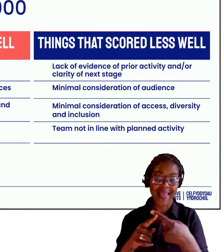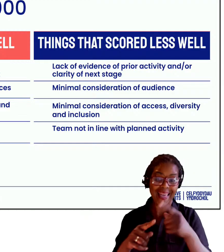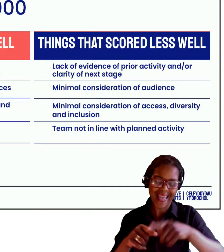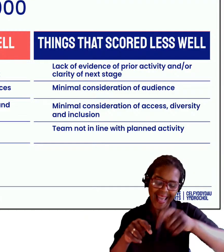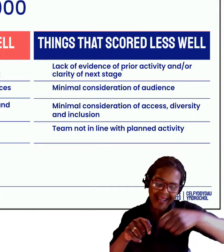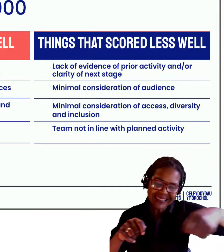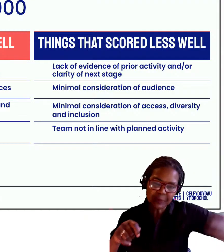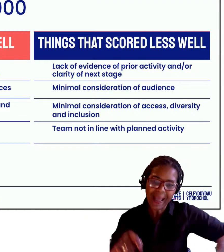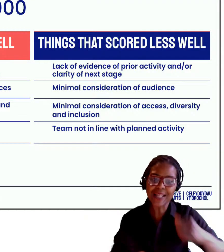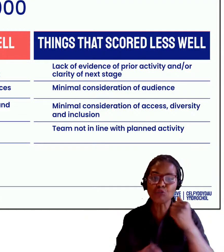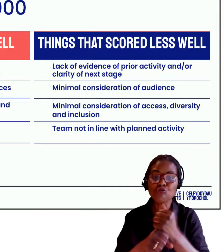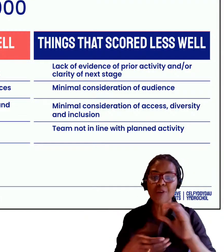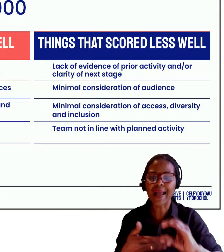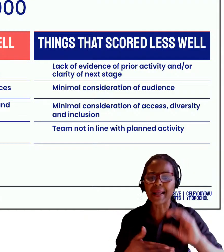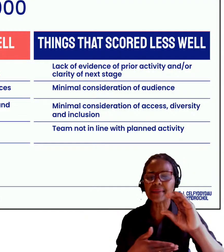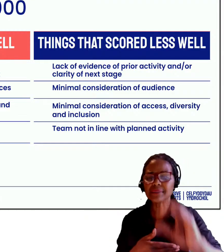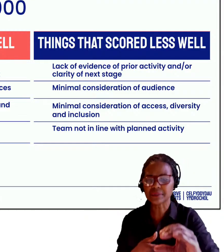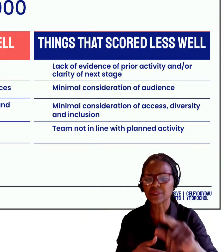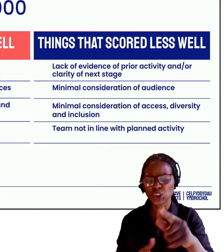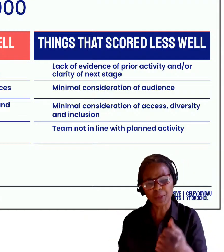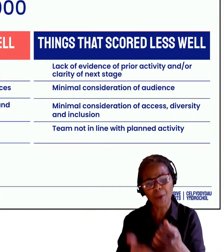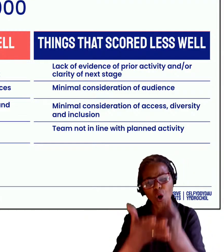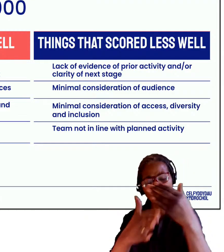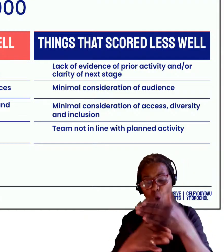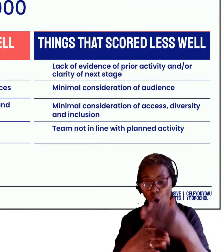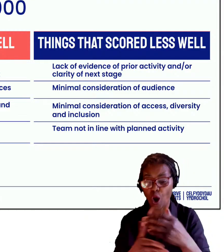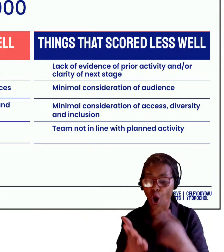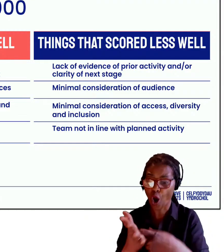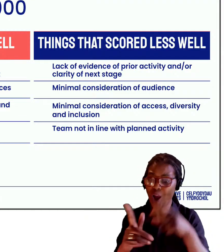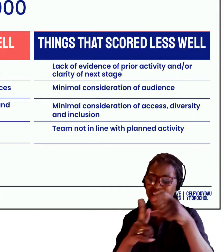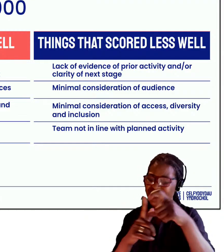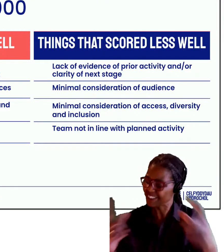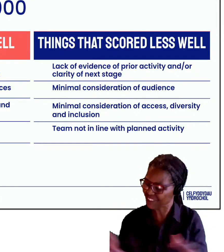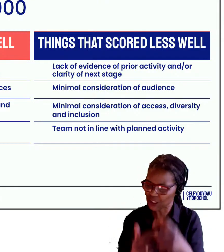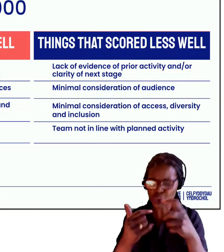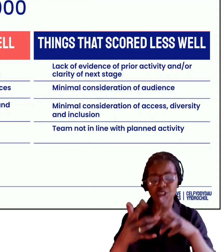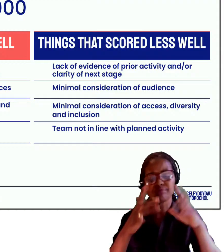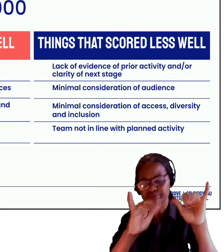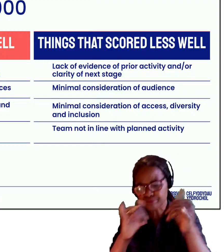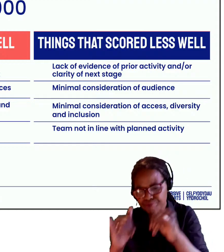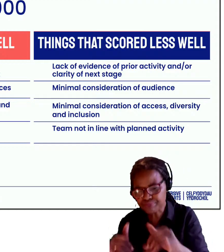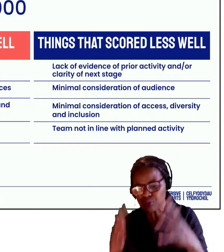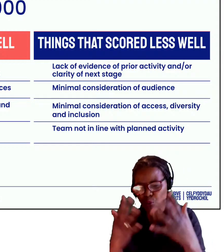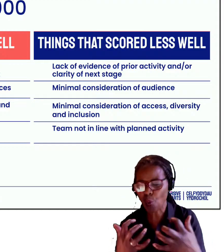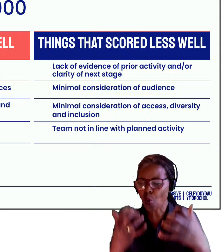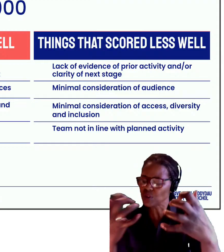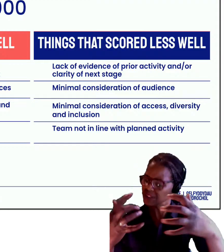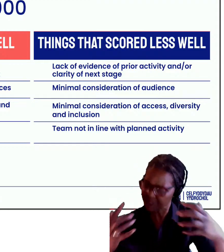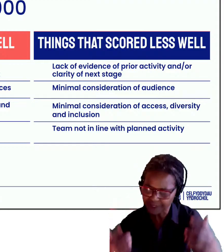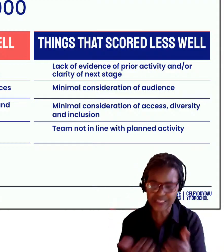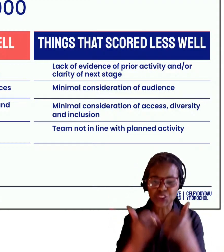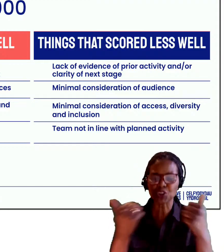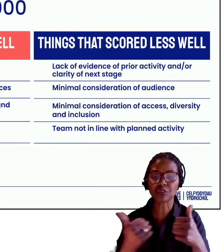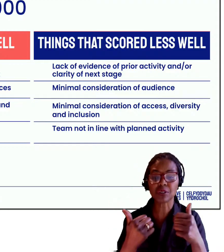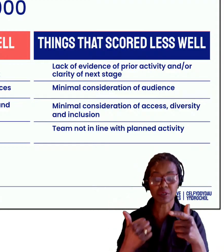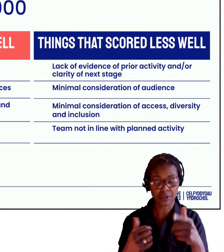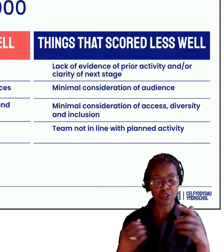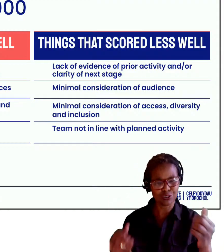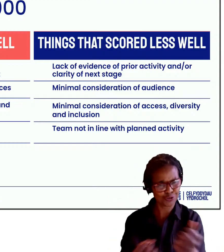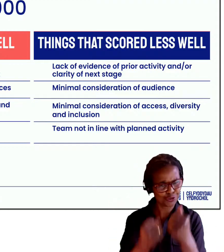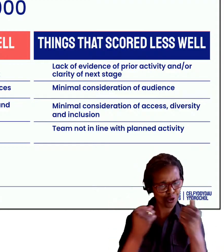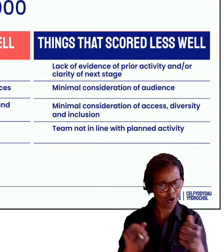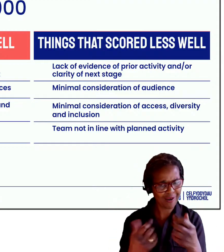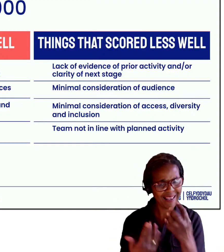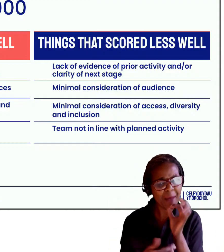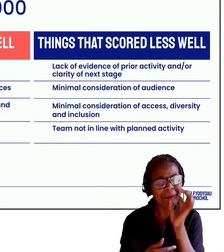already undergone some level of R&D or testing with an audience, and STROM applications showed exactly what had been achieved so